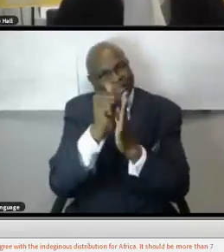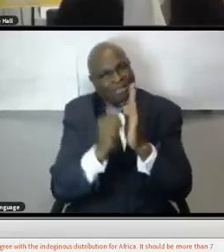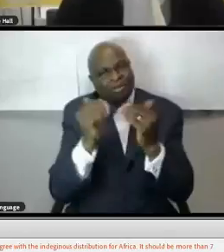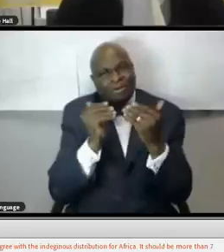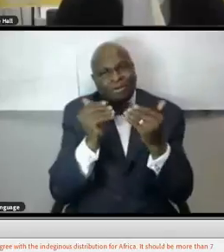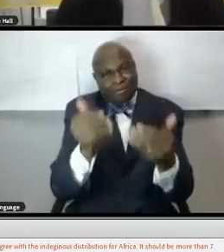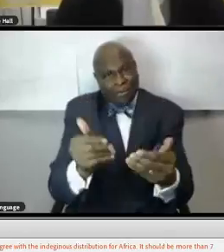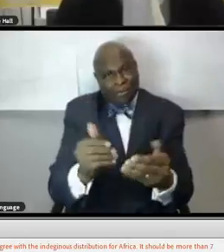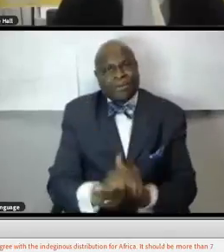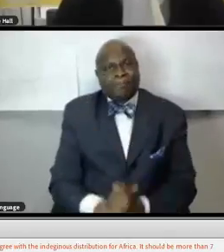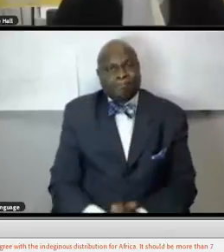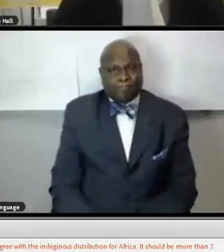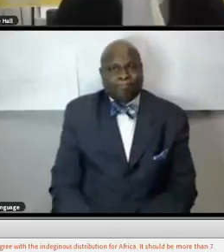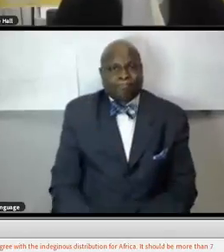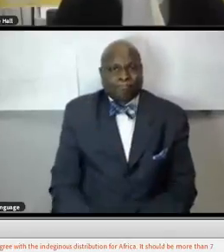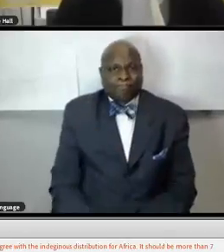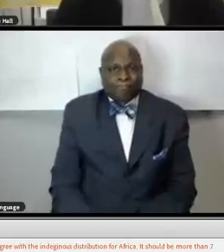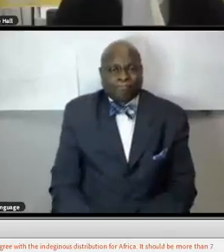forward.